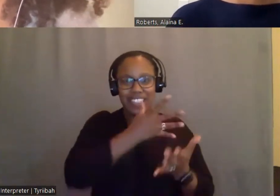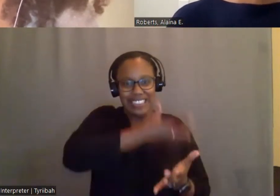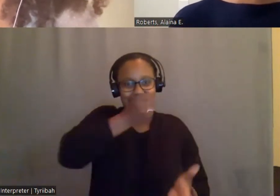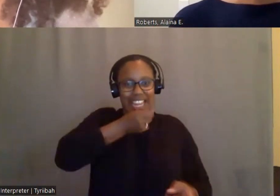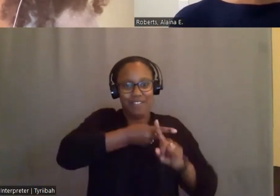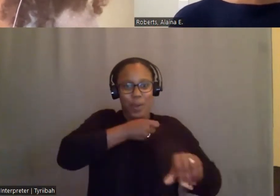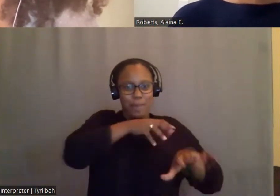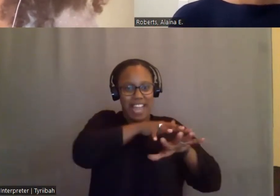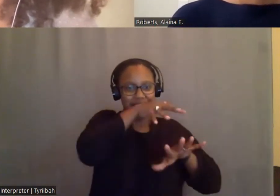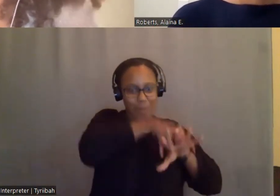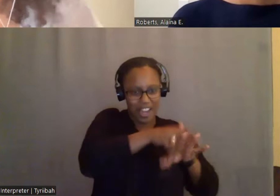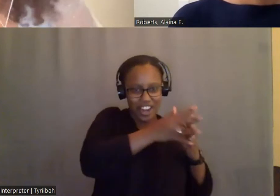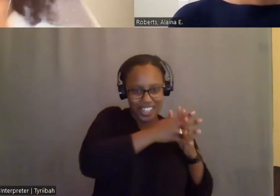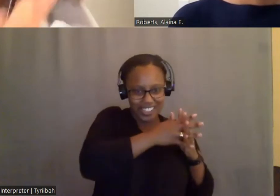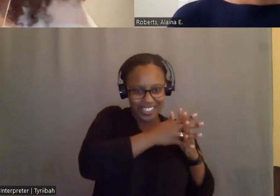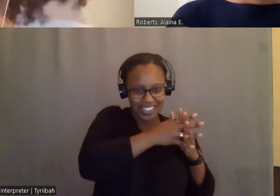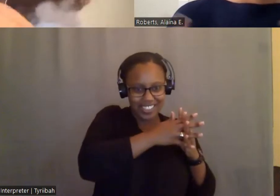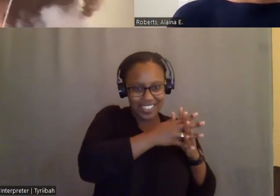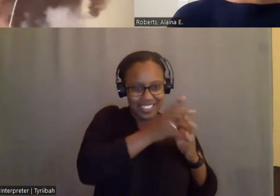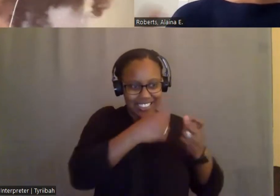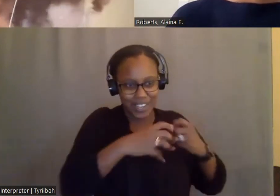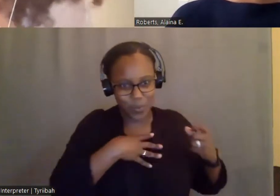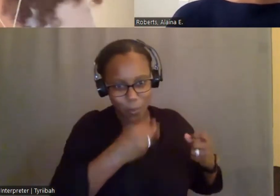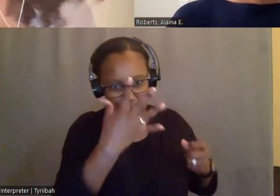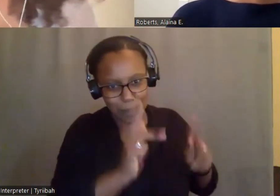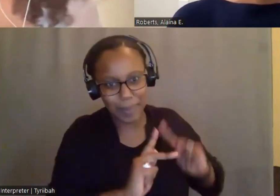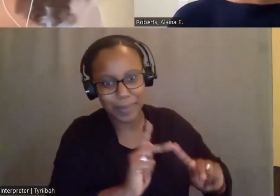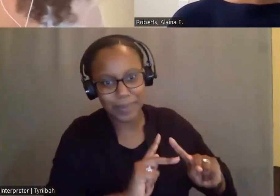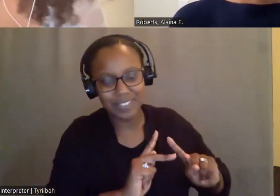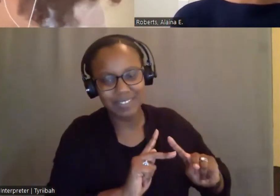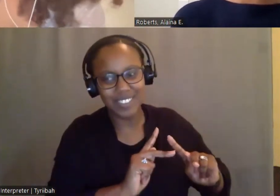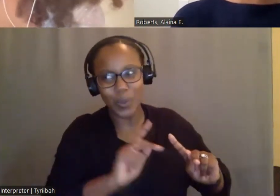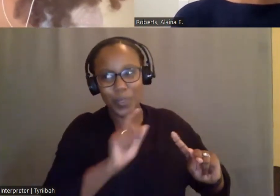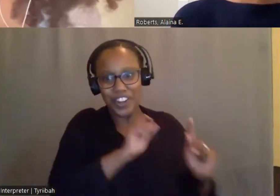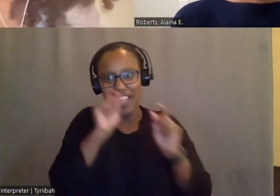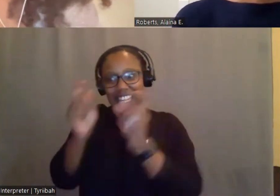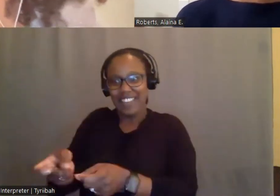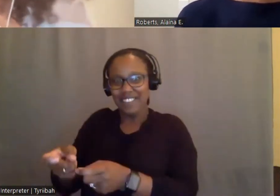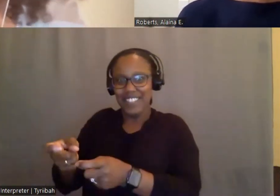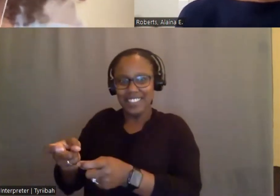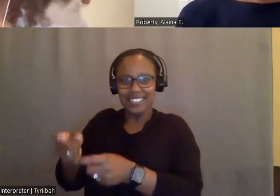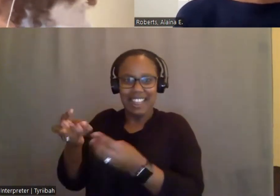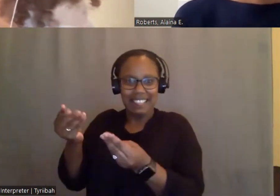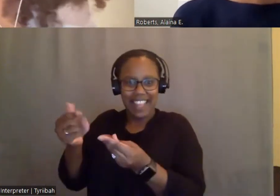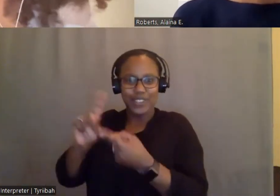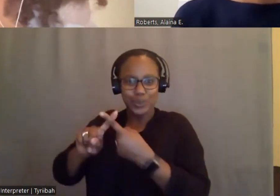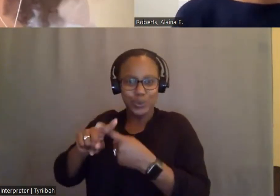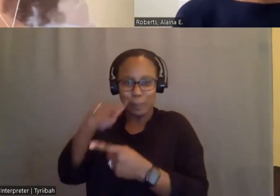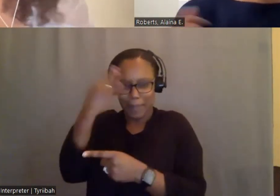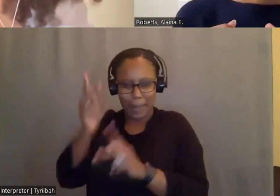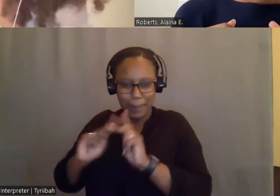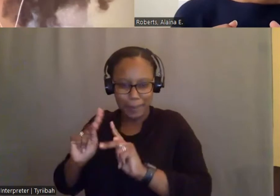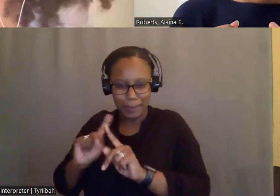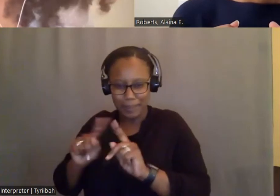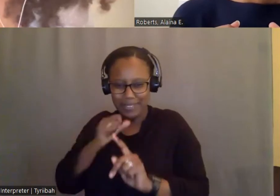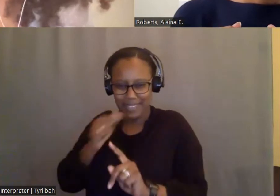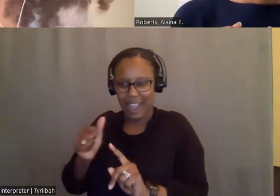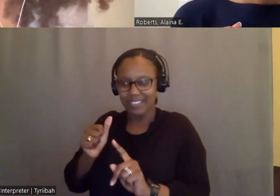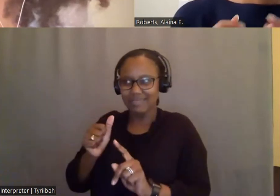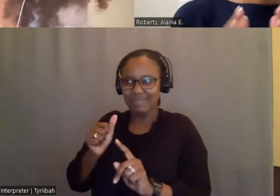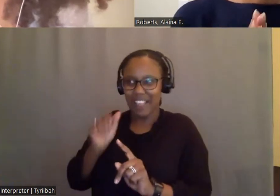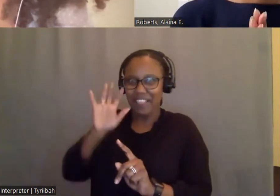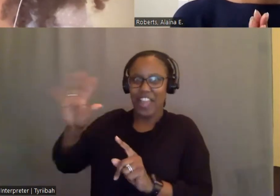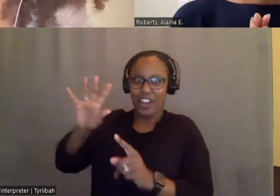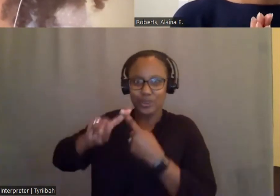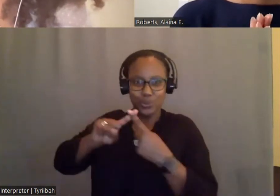really theirs to give, and also kind of solidifying this antagonism between Black and Native people. And so